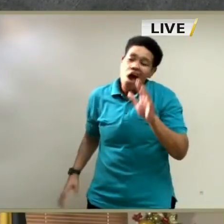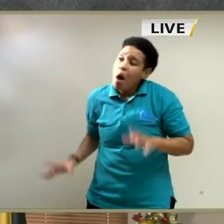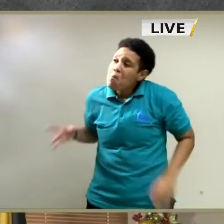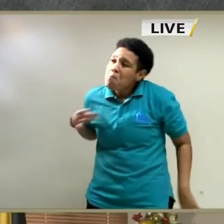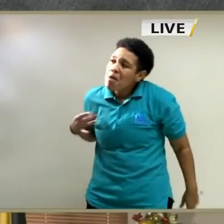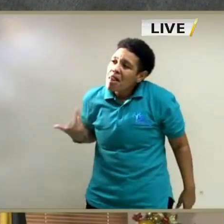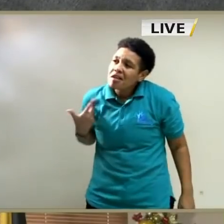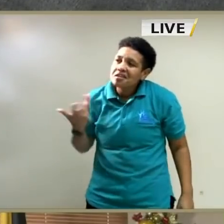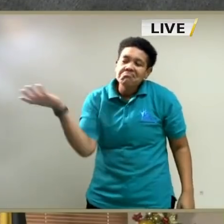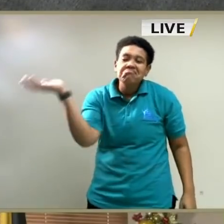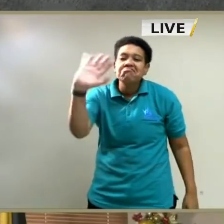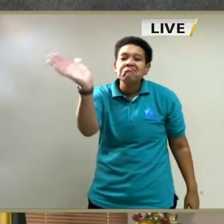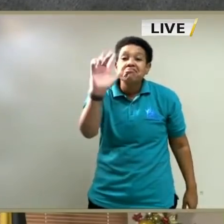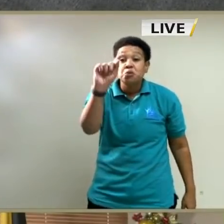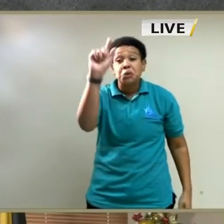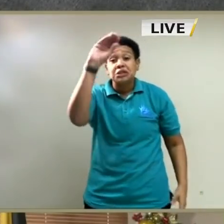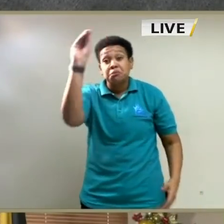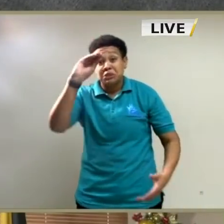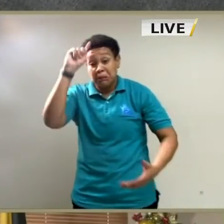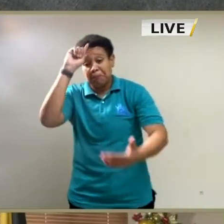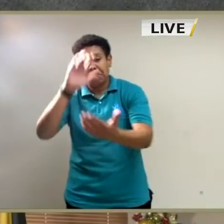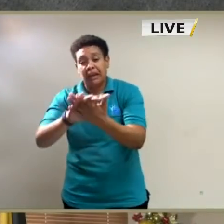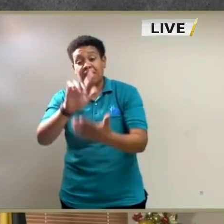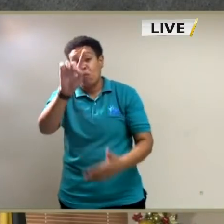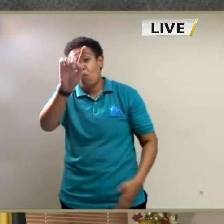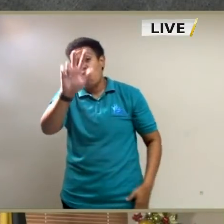COVID. A third of us